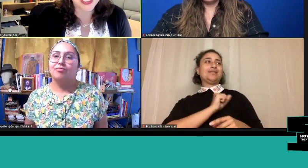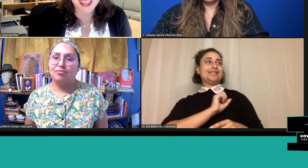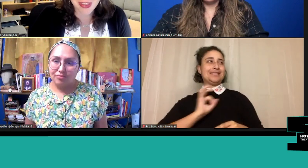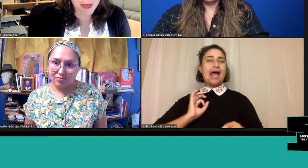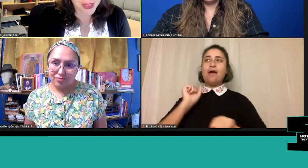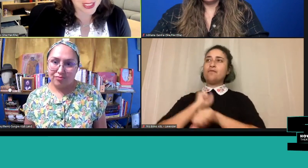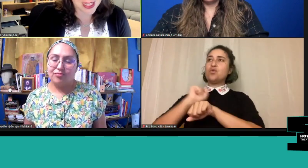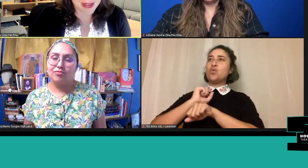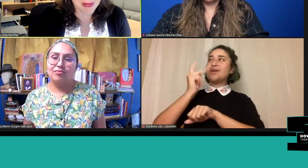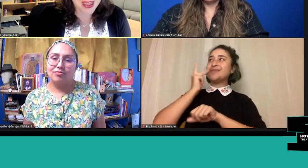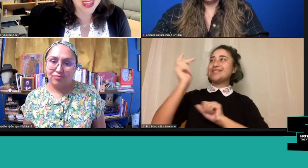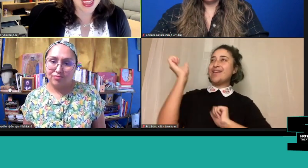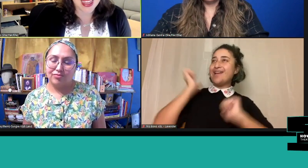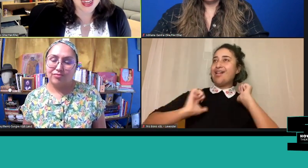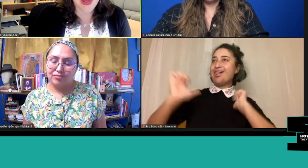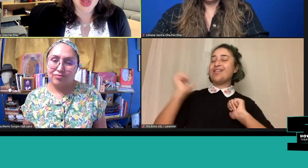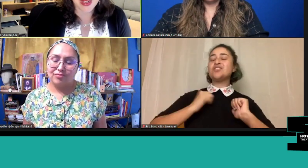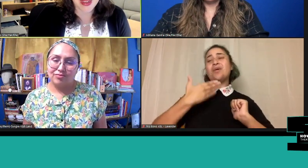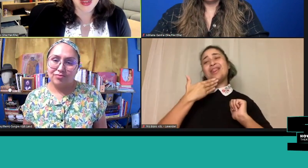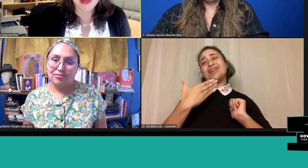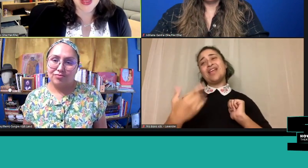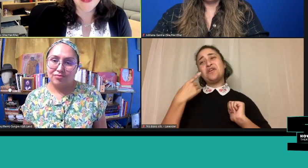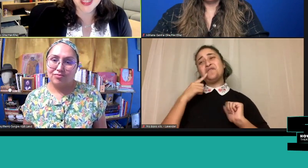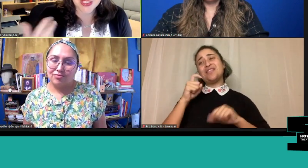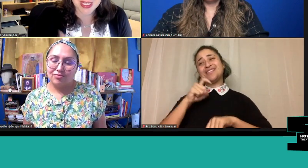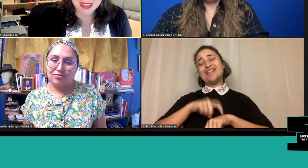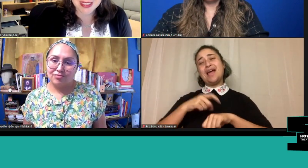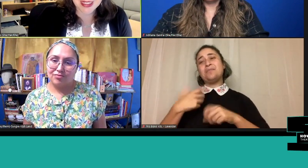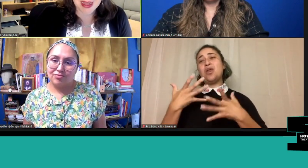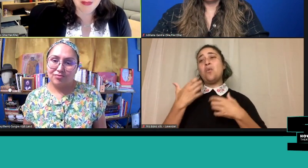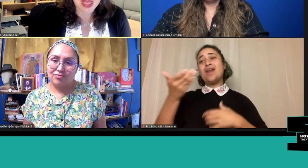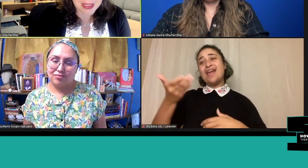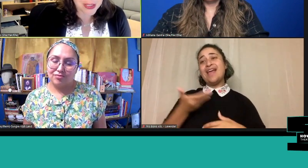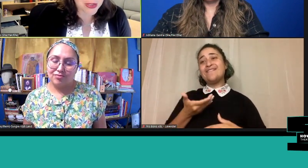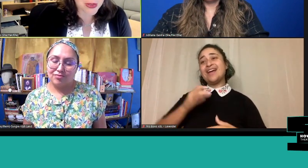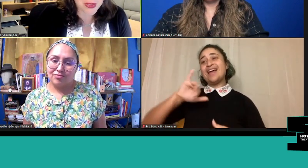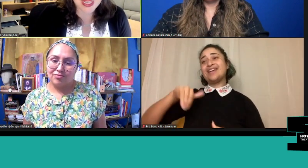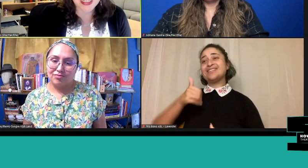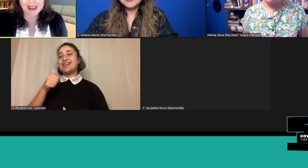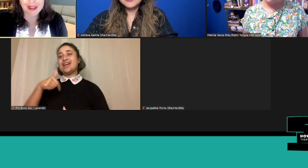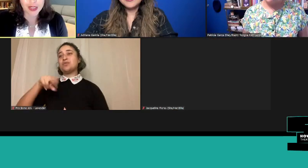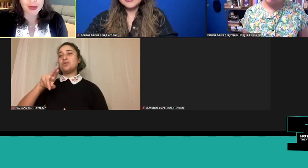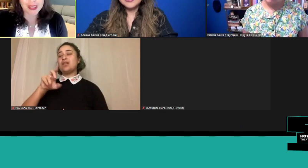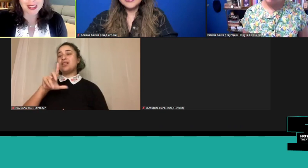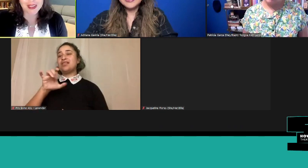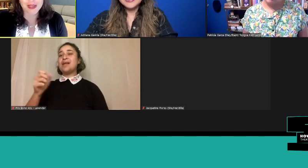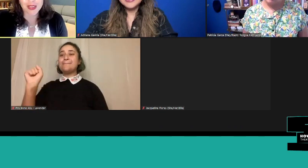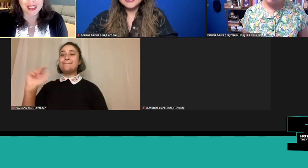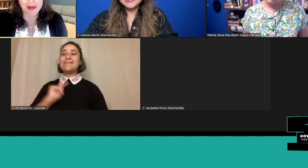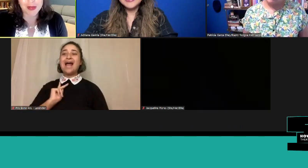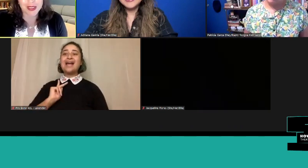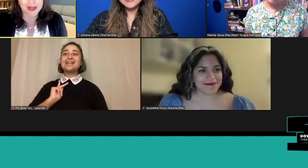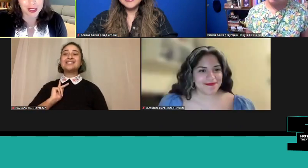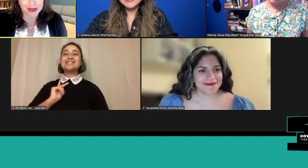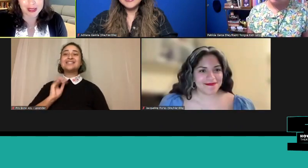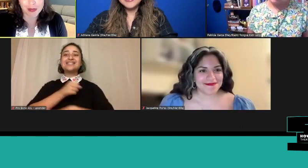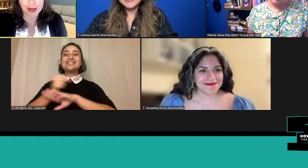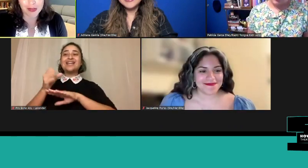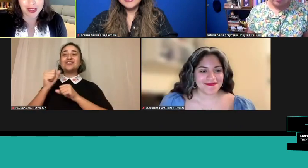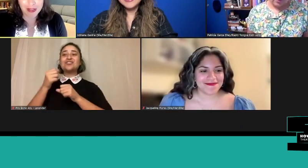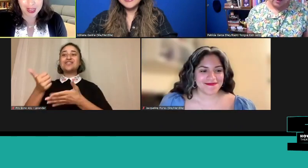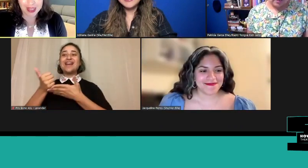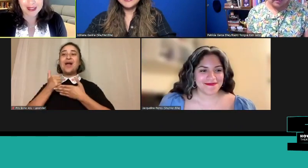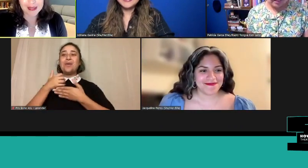And so I just thank you for this time. And I want to invite Jacqueline back to the virtual stage so she can help us close out